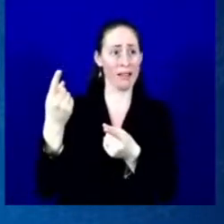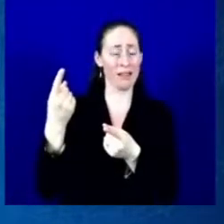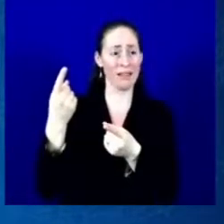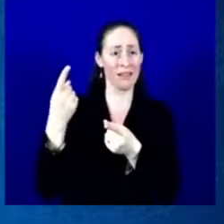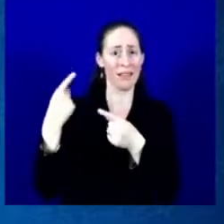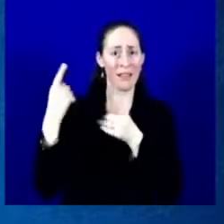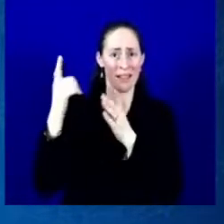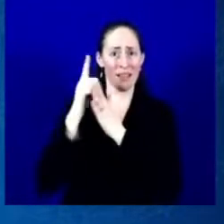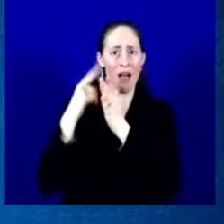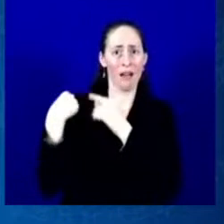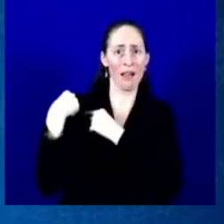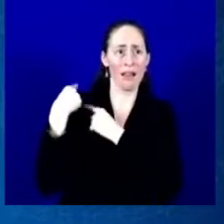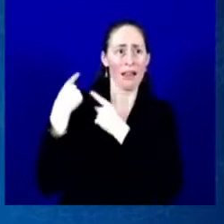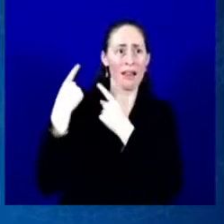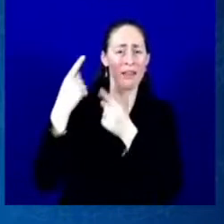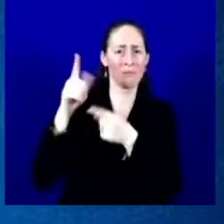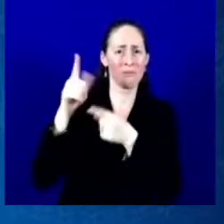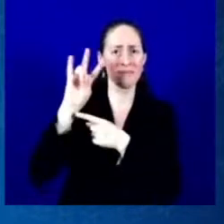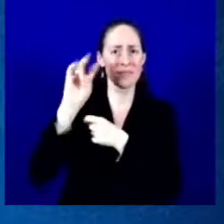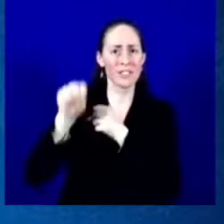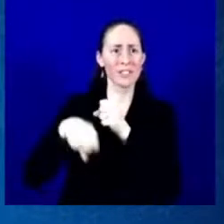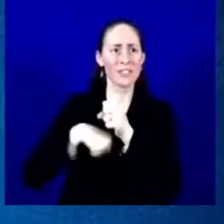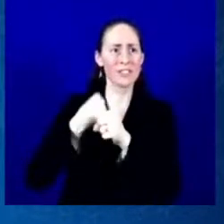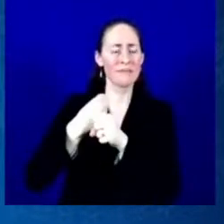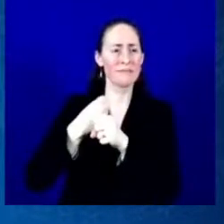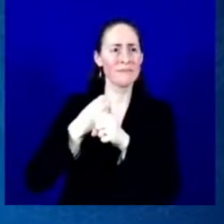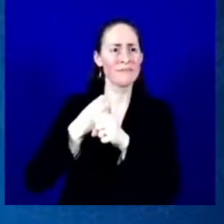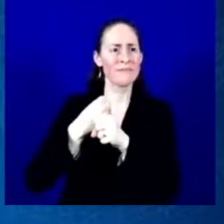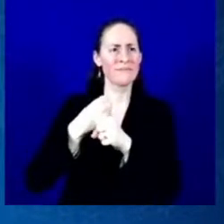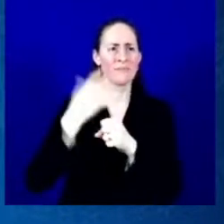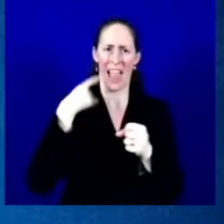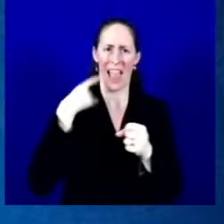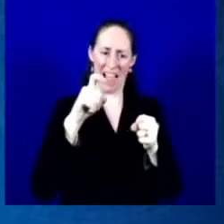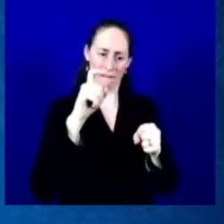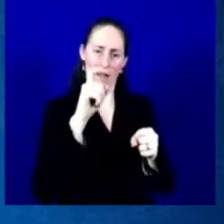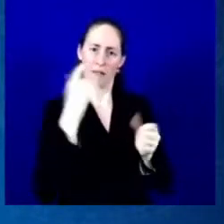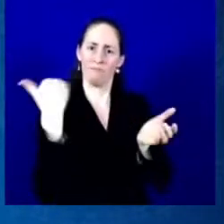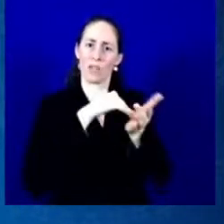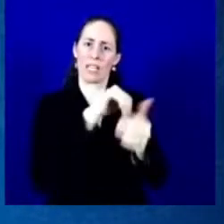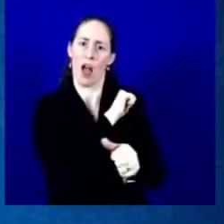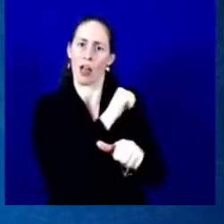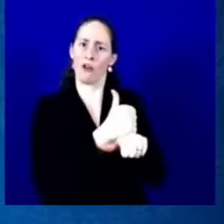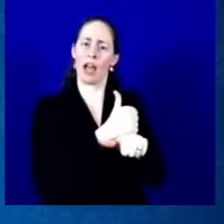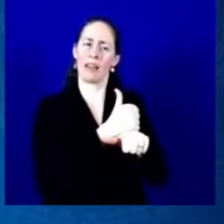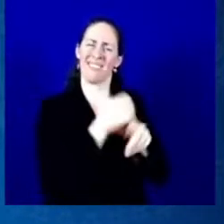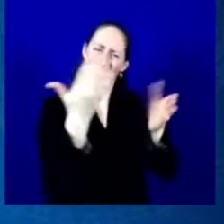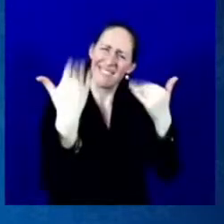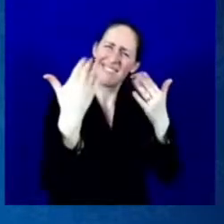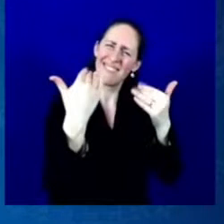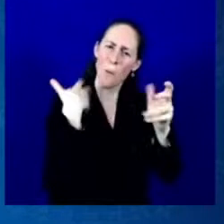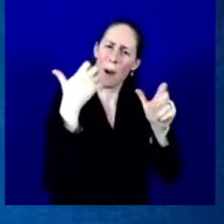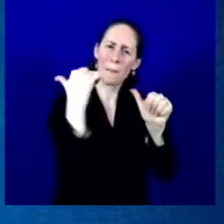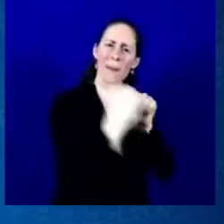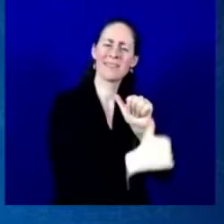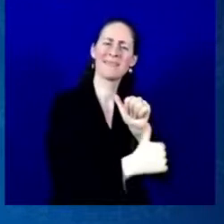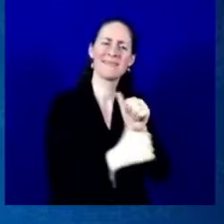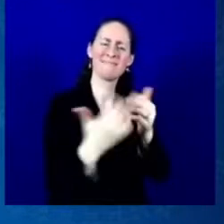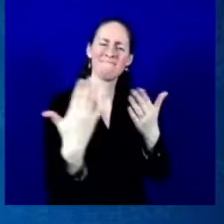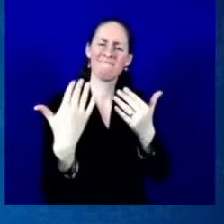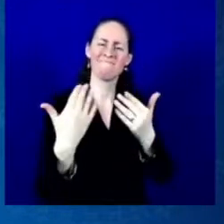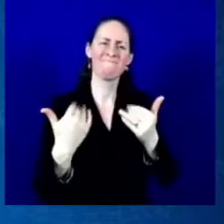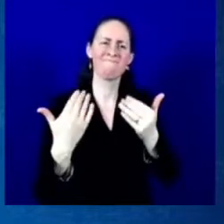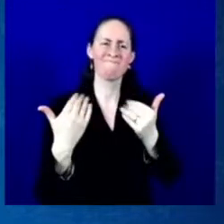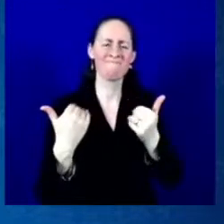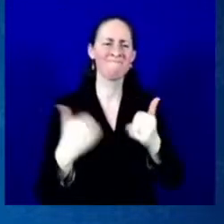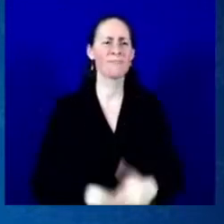It'll close the act that has to be authorized now, will close the boyfriend loophole. to keep guns out of the hands of abusers. The